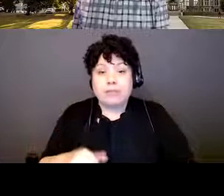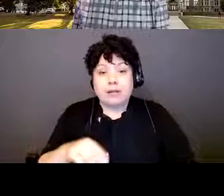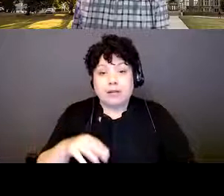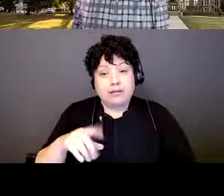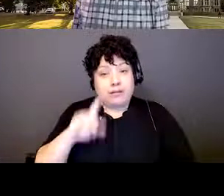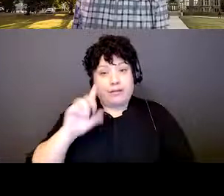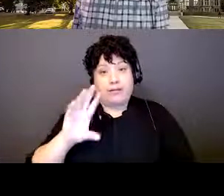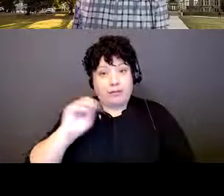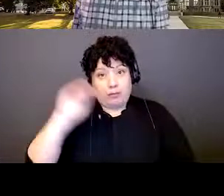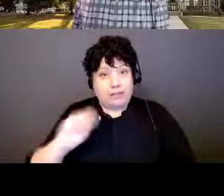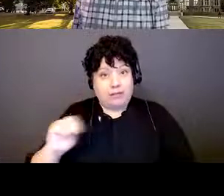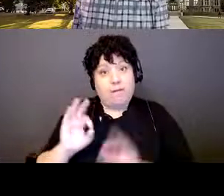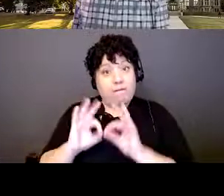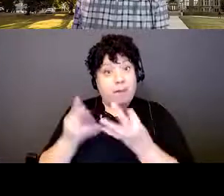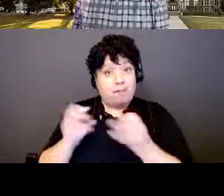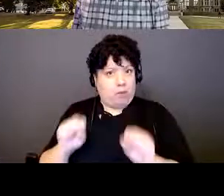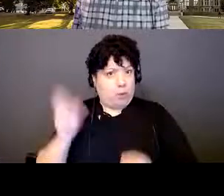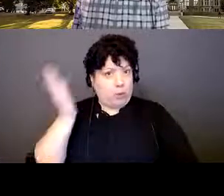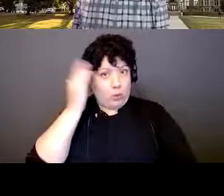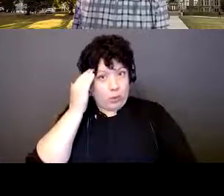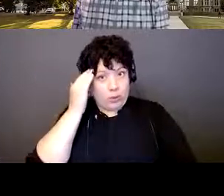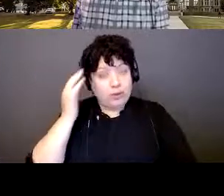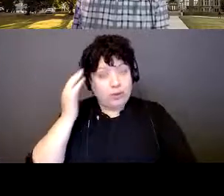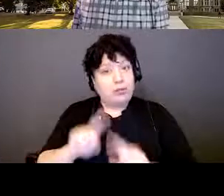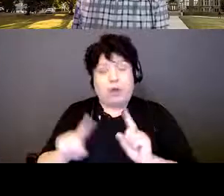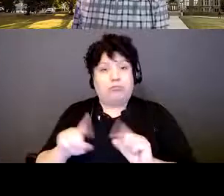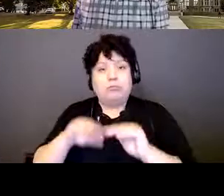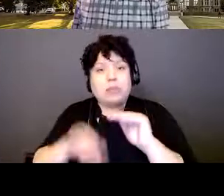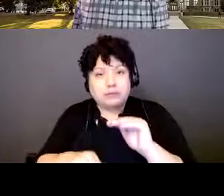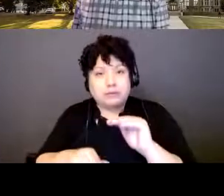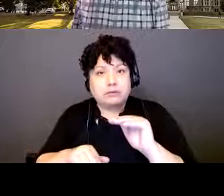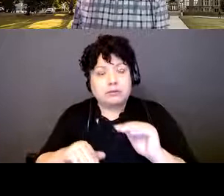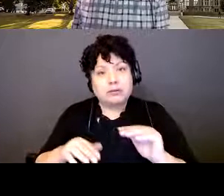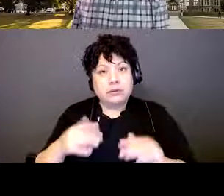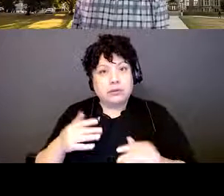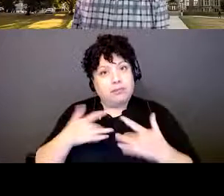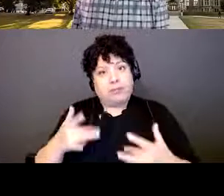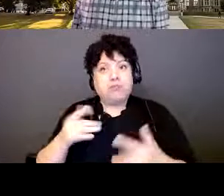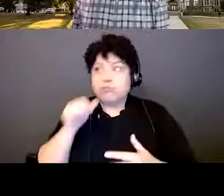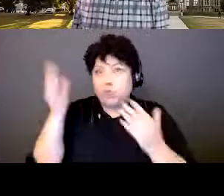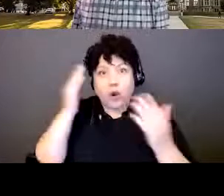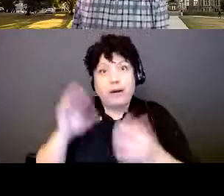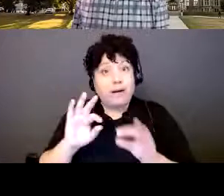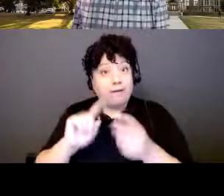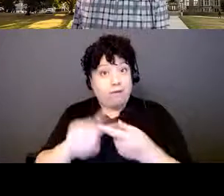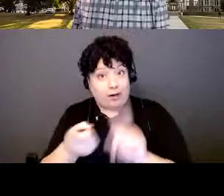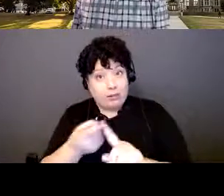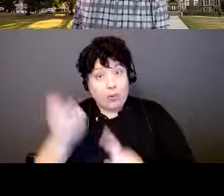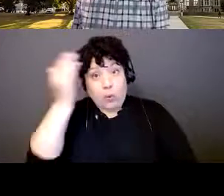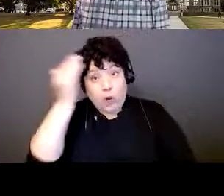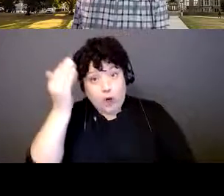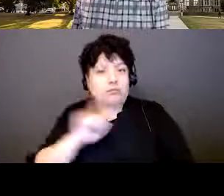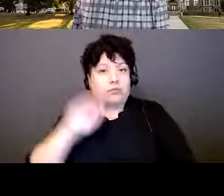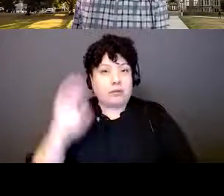50% have family knows what's going on, but less likely, less friends aware. And obviously, as they reach the